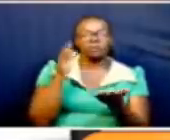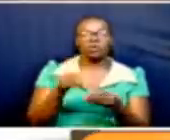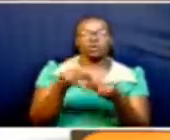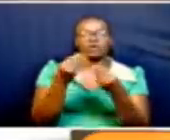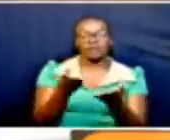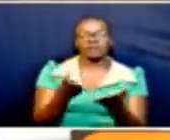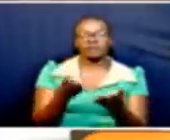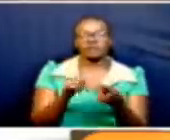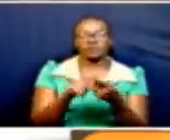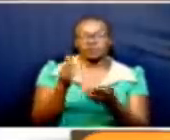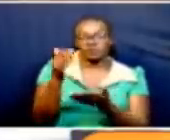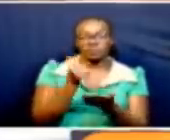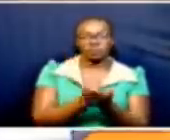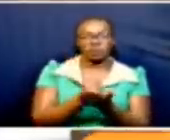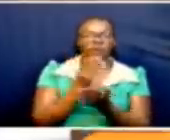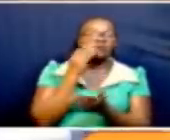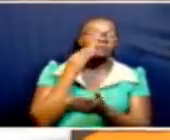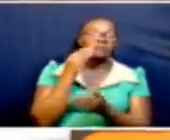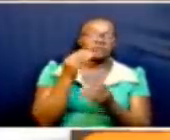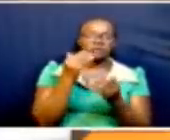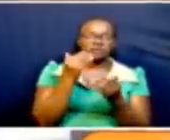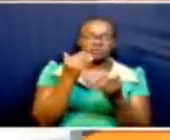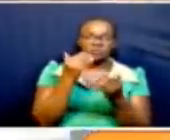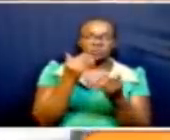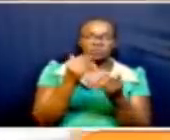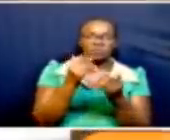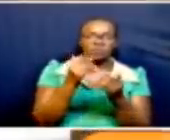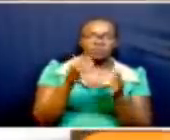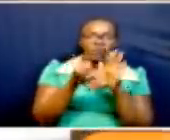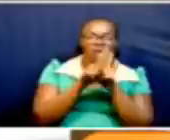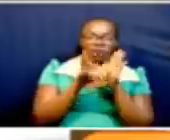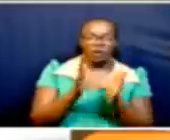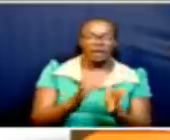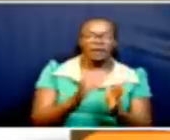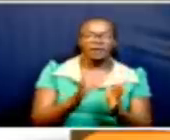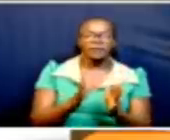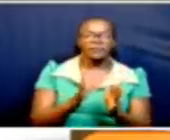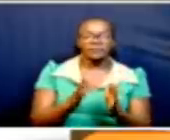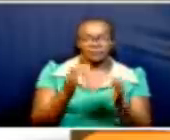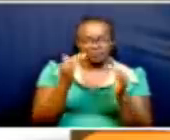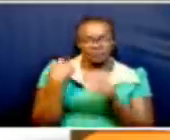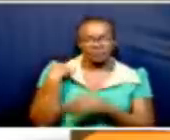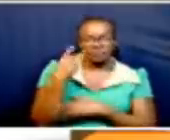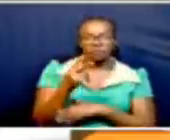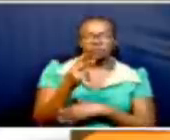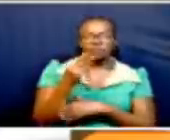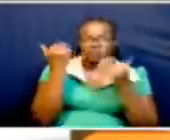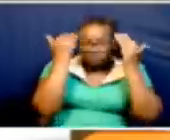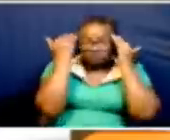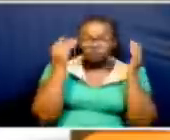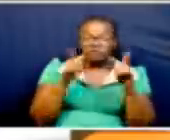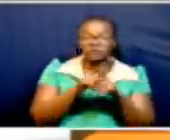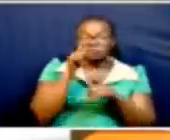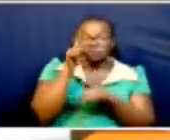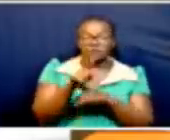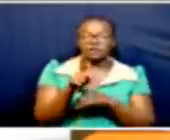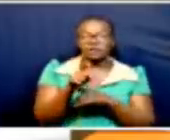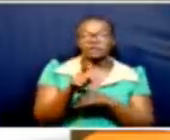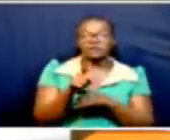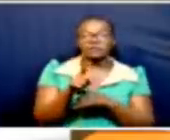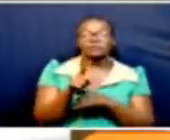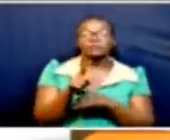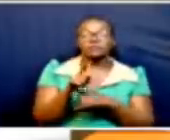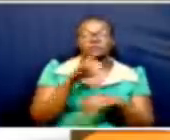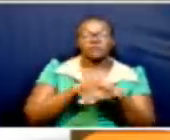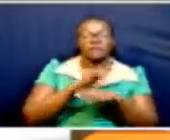lawyers to match these other lawyers. Two, the judiciary should also receive enough funding so that they can help effectively